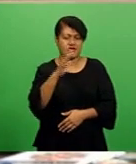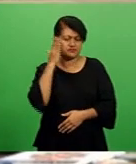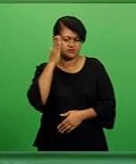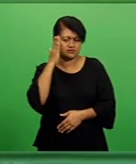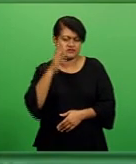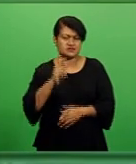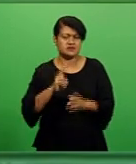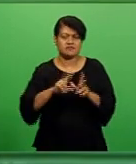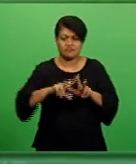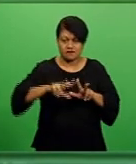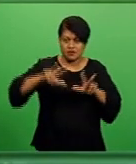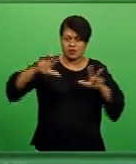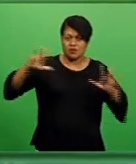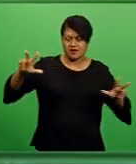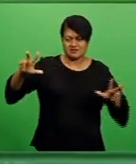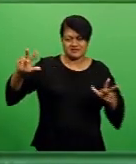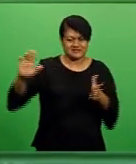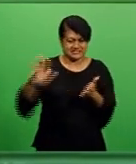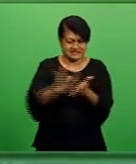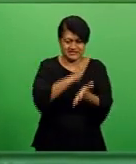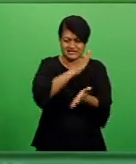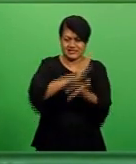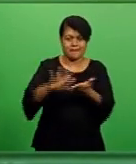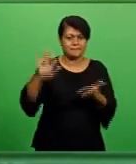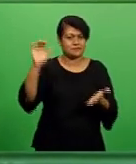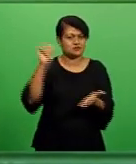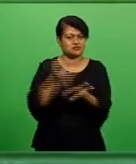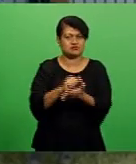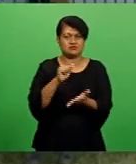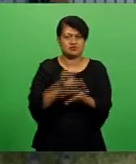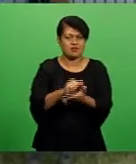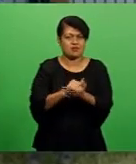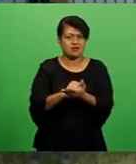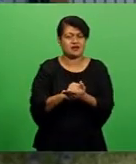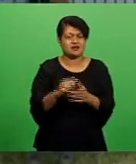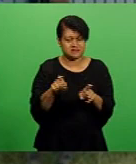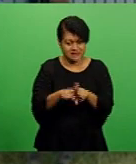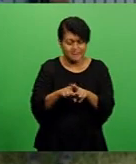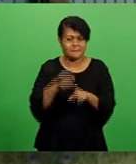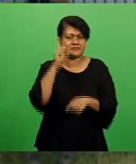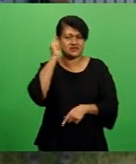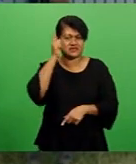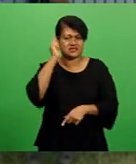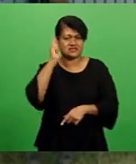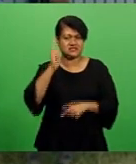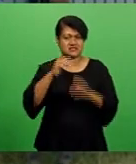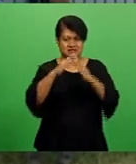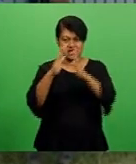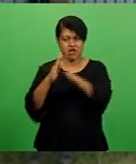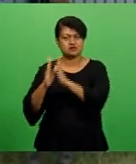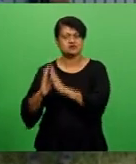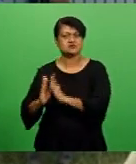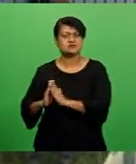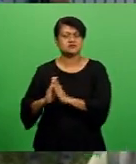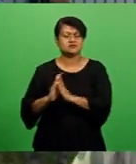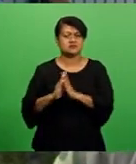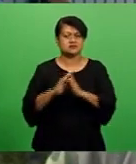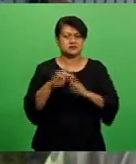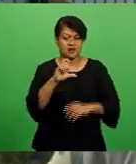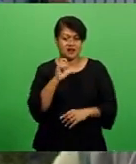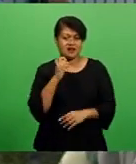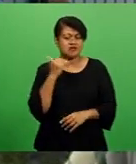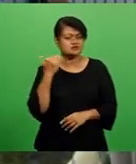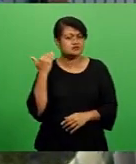that suffered substantial damage along with their teachers' quarters. You see a lot of tents being put up for classroom and